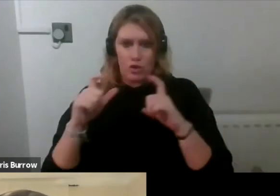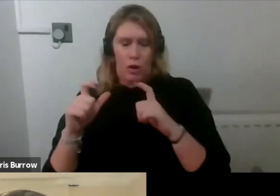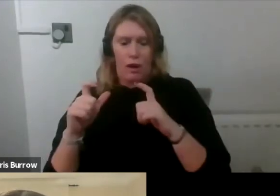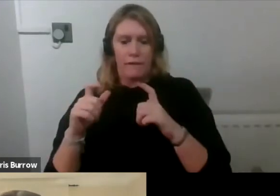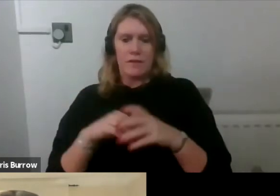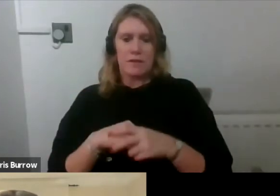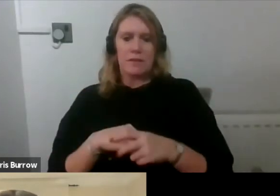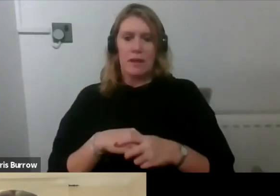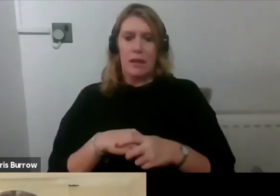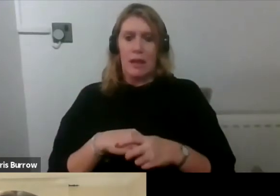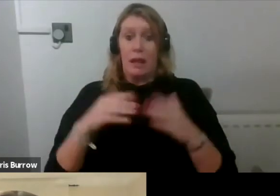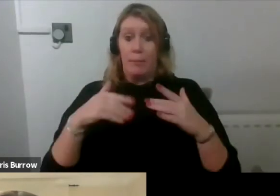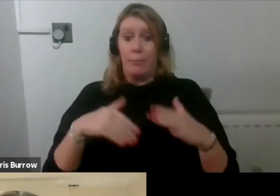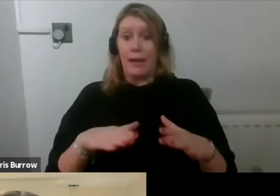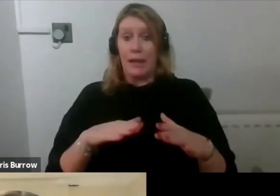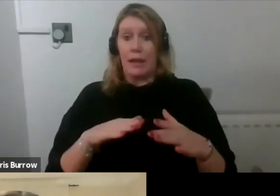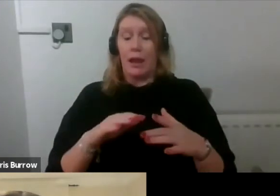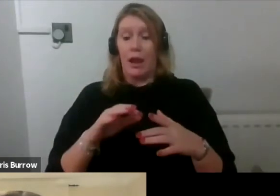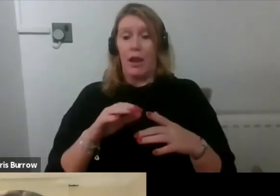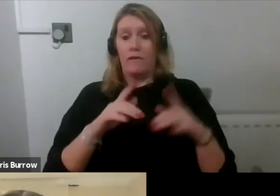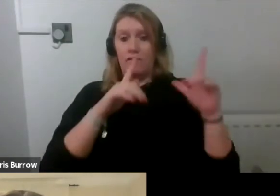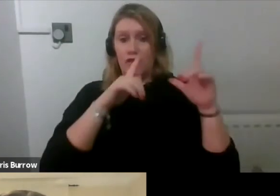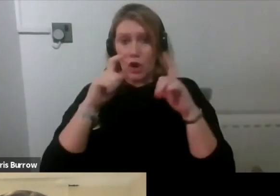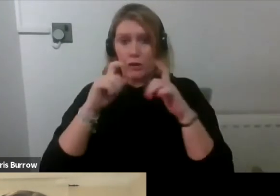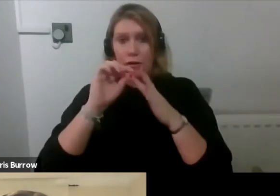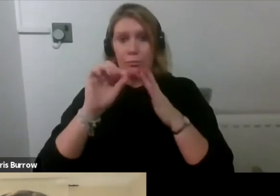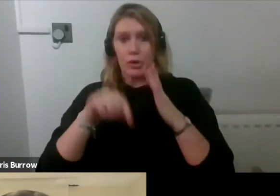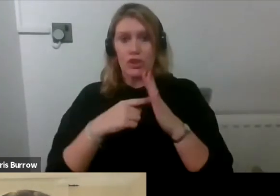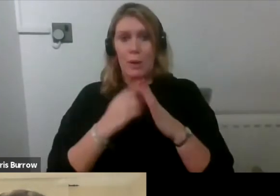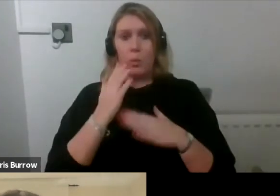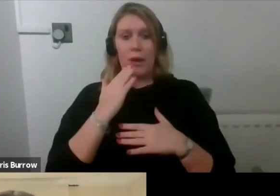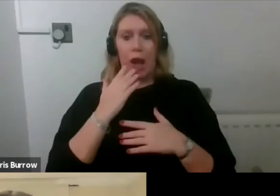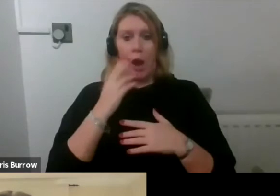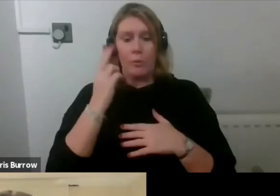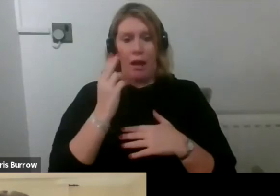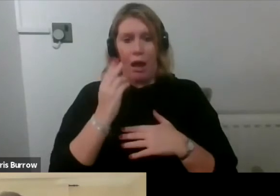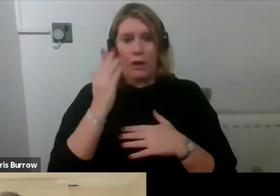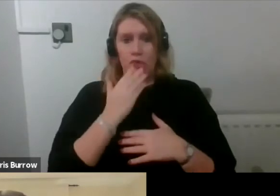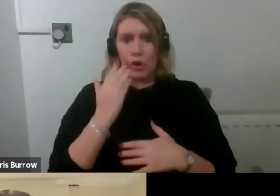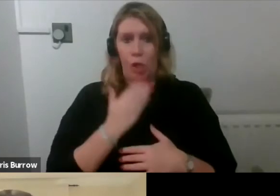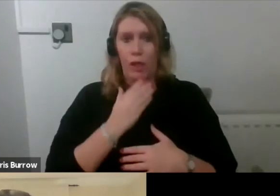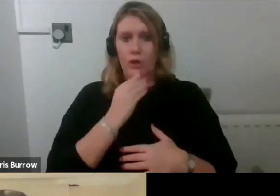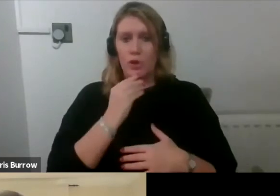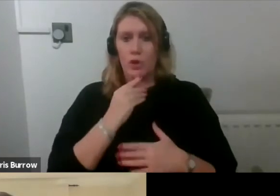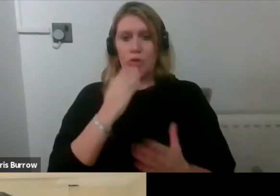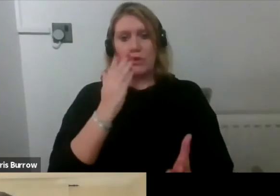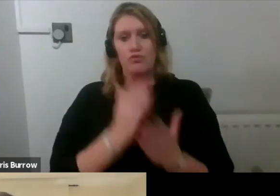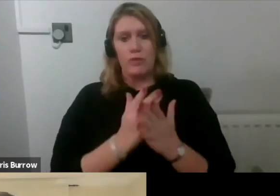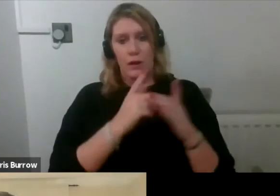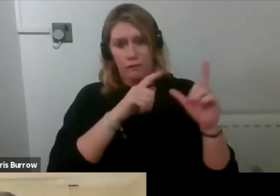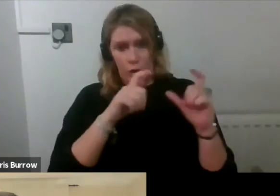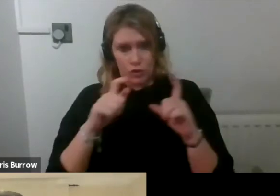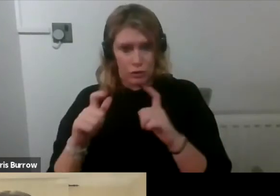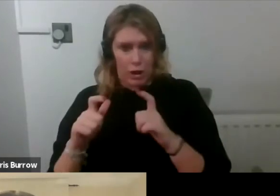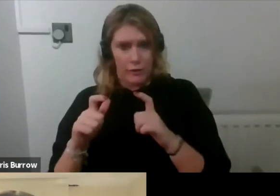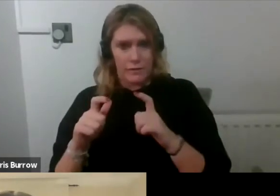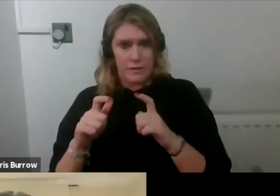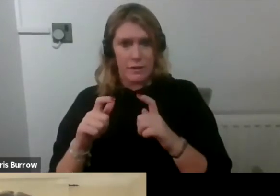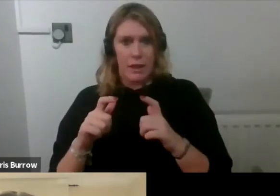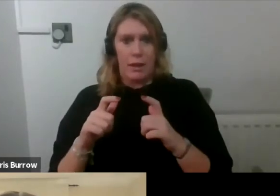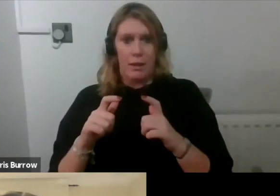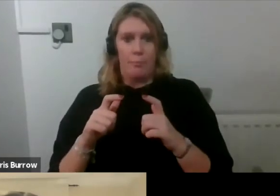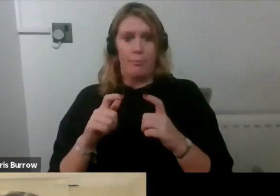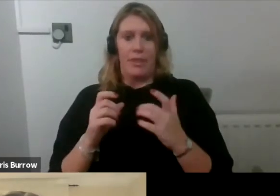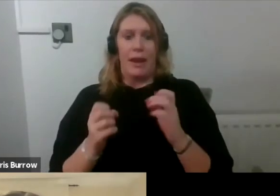a photography project when I was at art school, and I used the real photographs, but I composited them and put the RAD logo onto them,